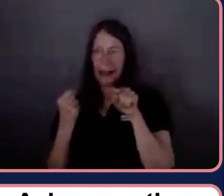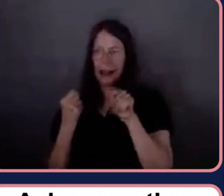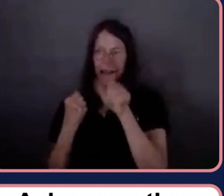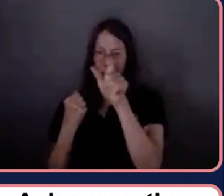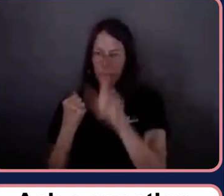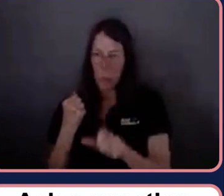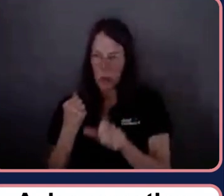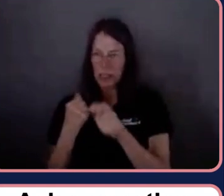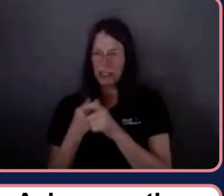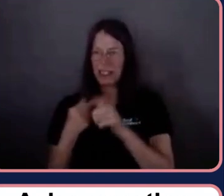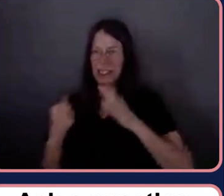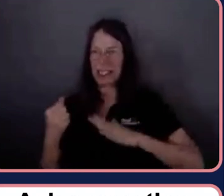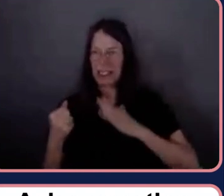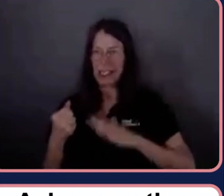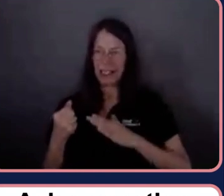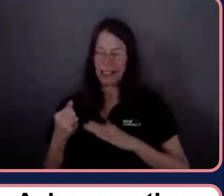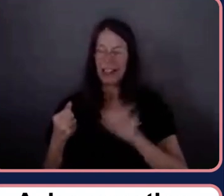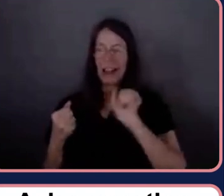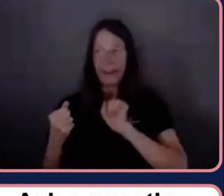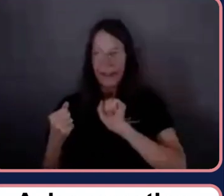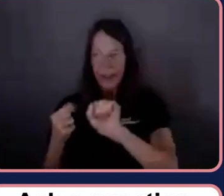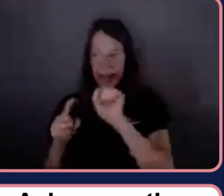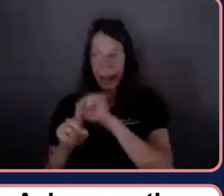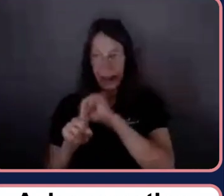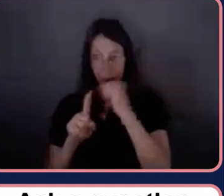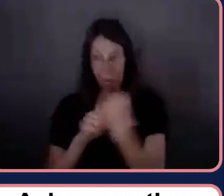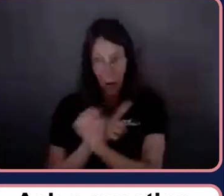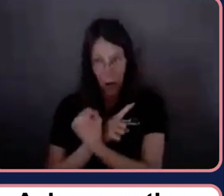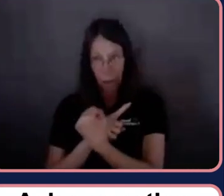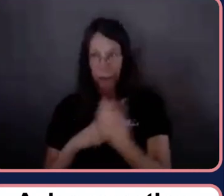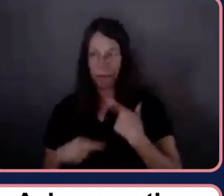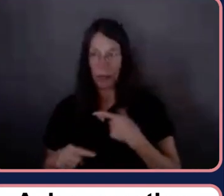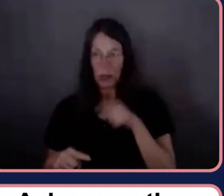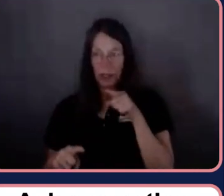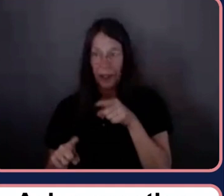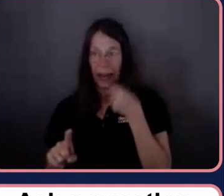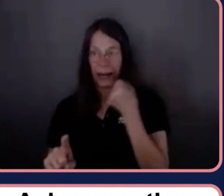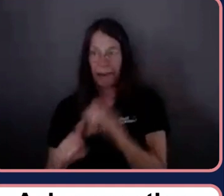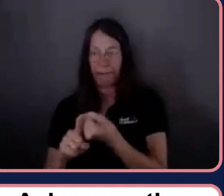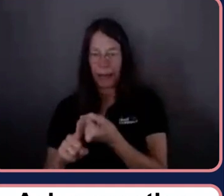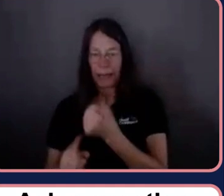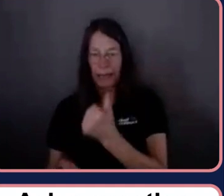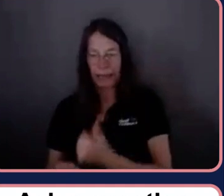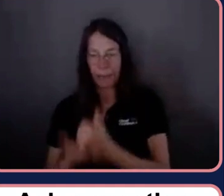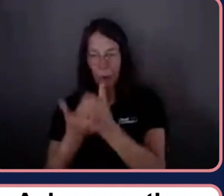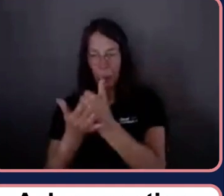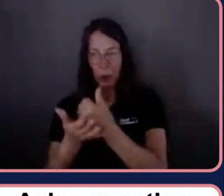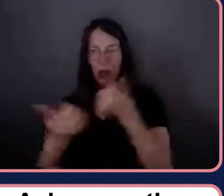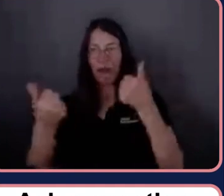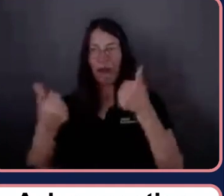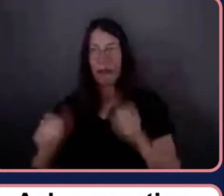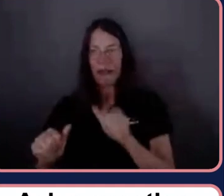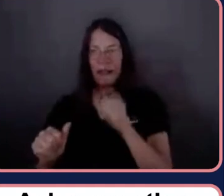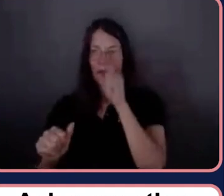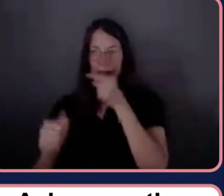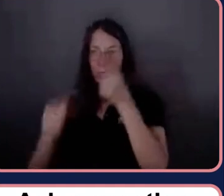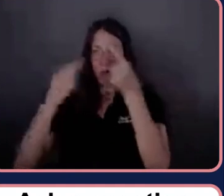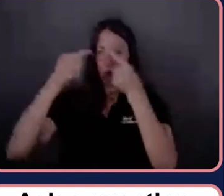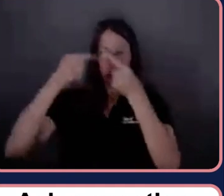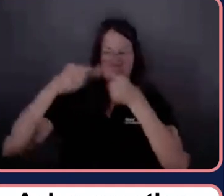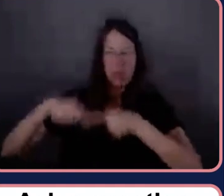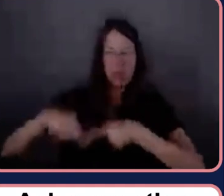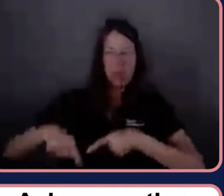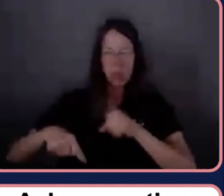because that affects support needs, so as to come up with a